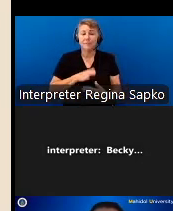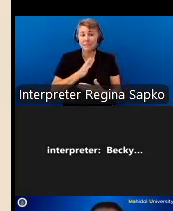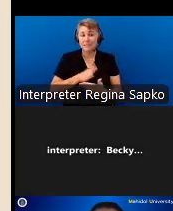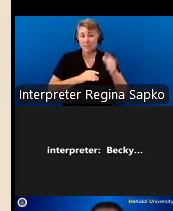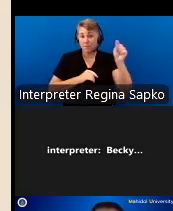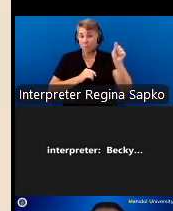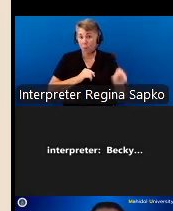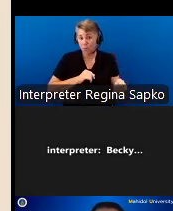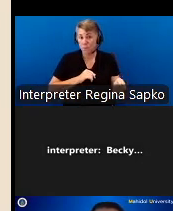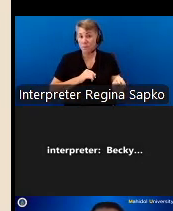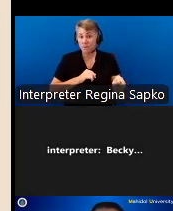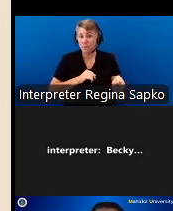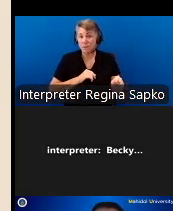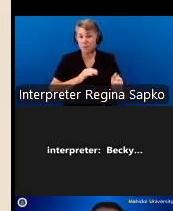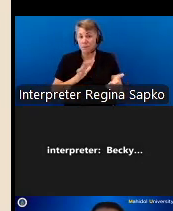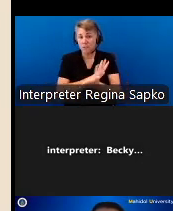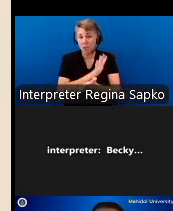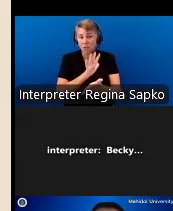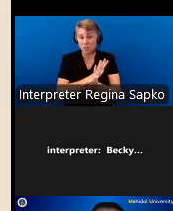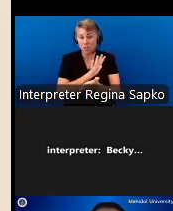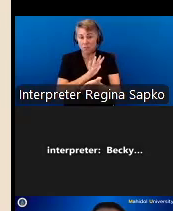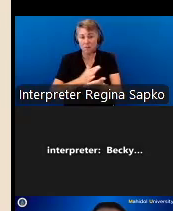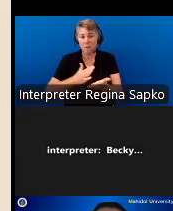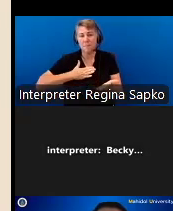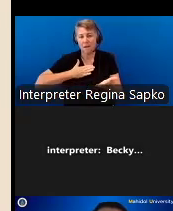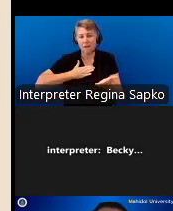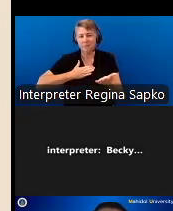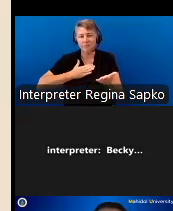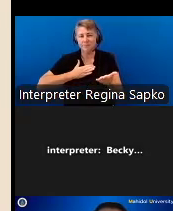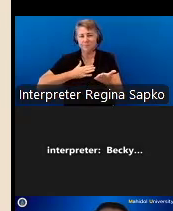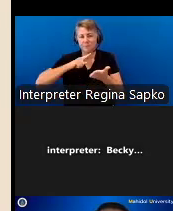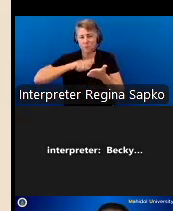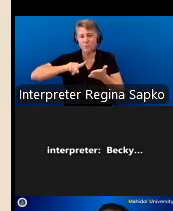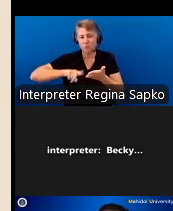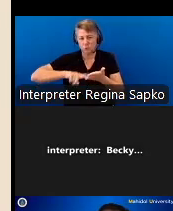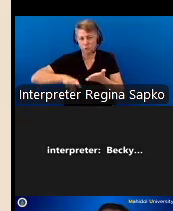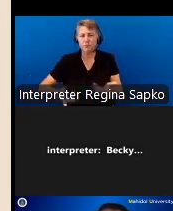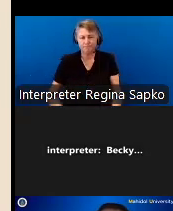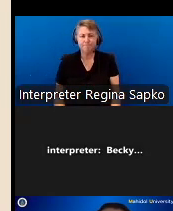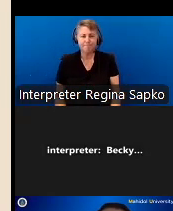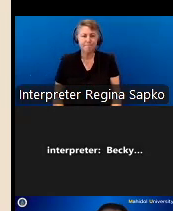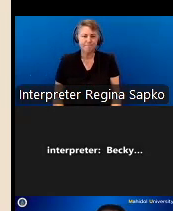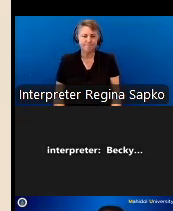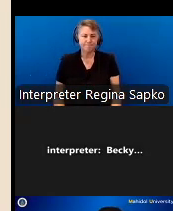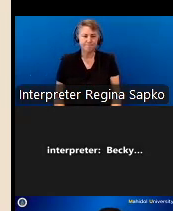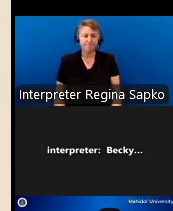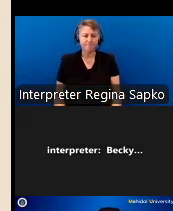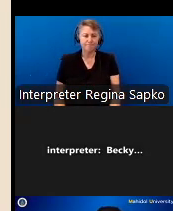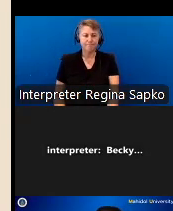document are my research or my document.